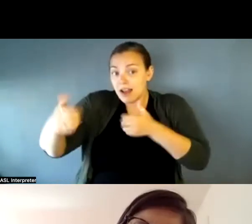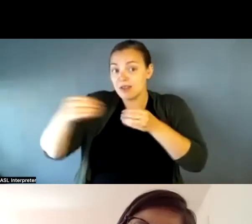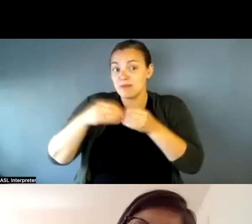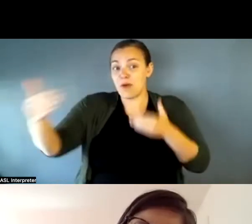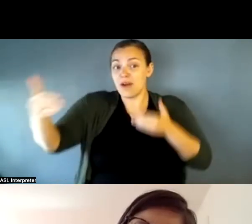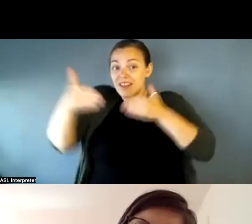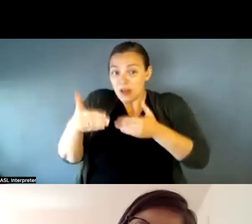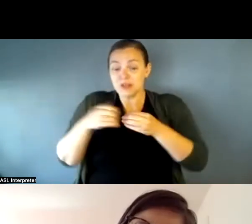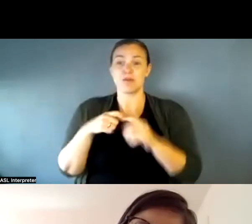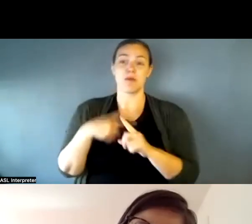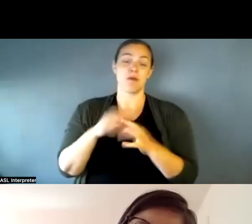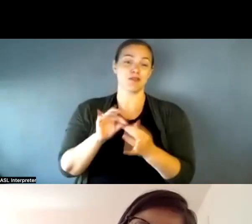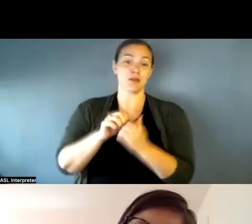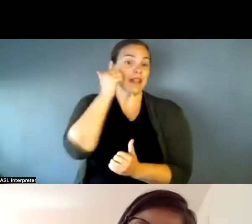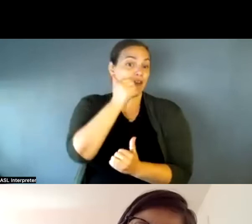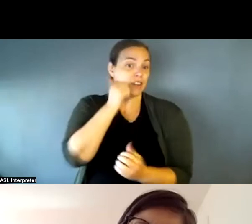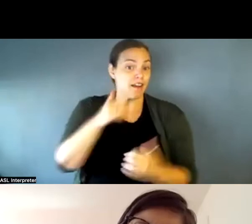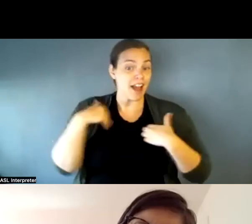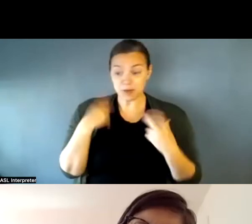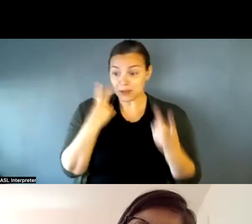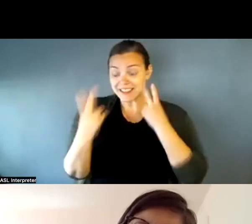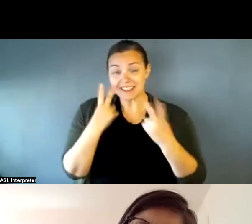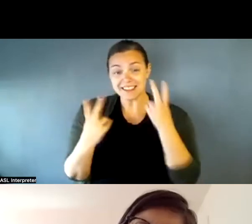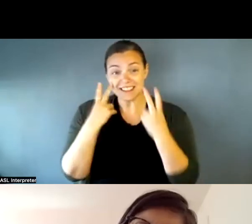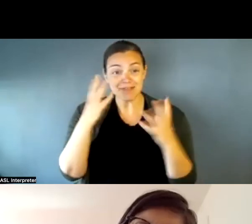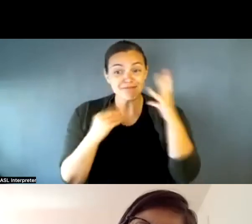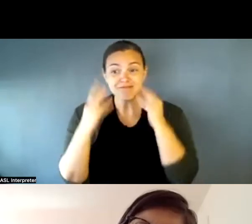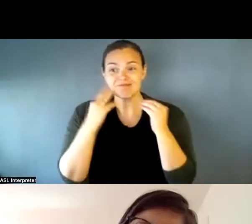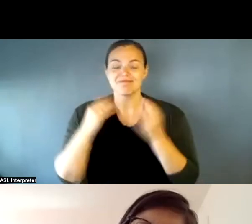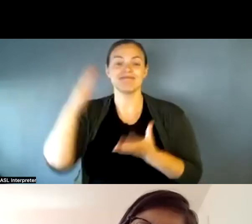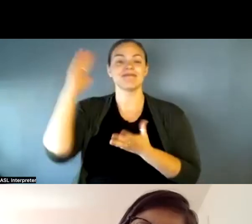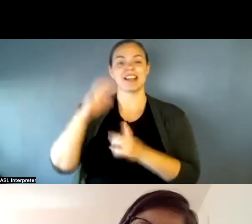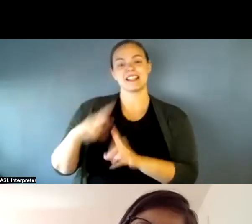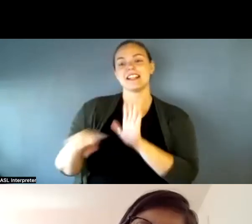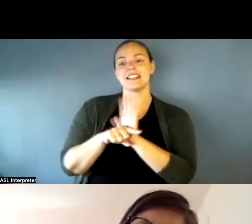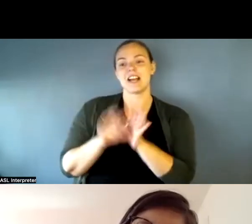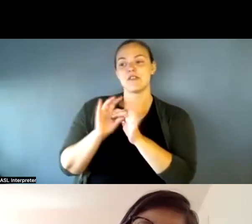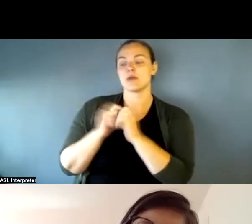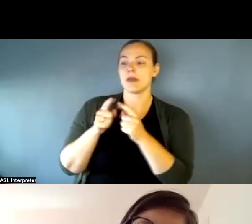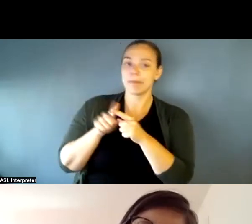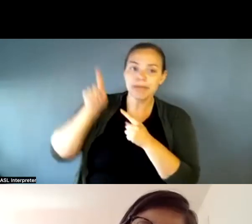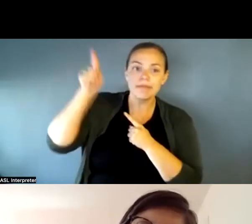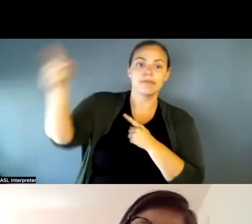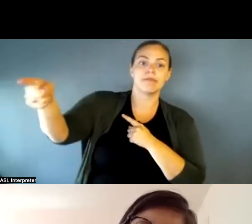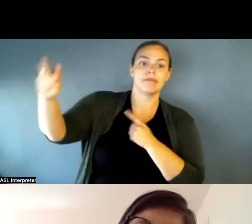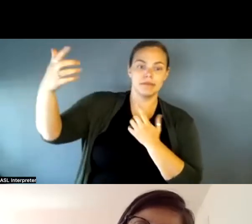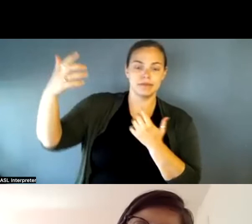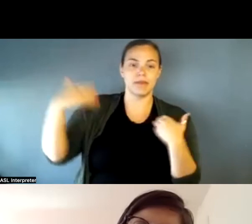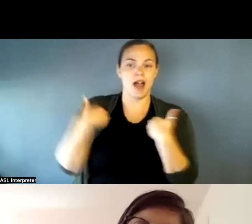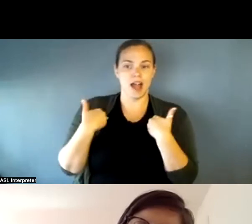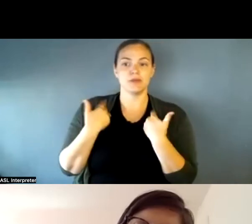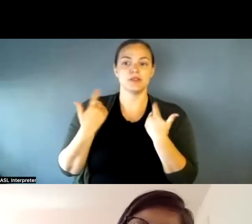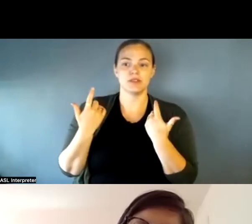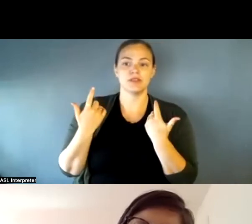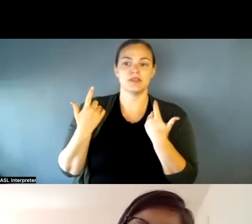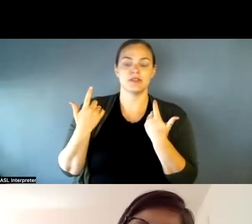with the animals we see every day, and less negative relationships with faraway, distant animals that we're